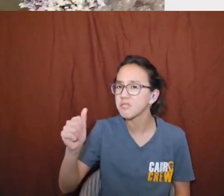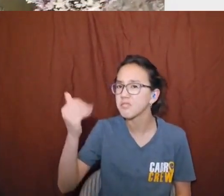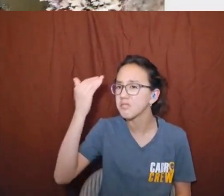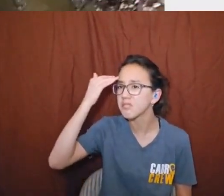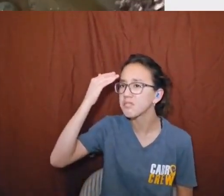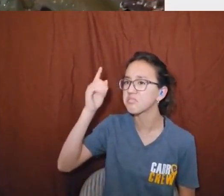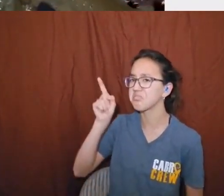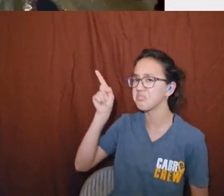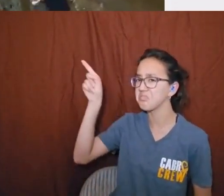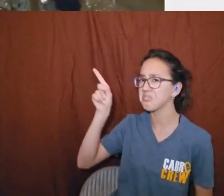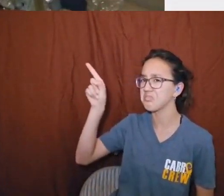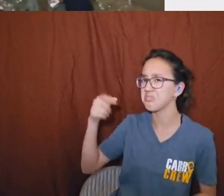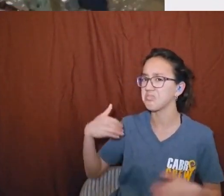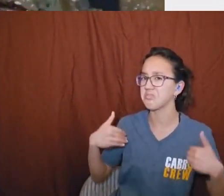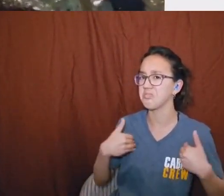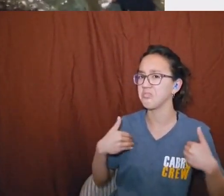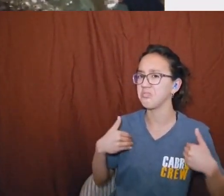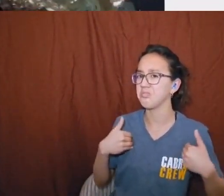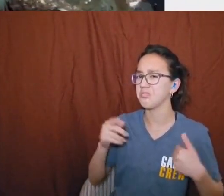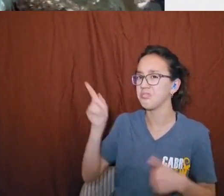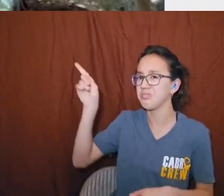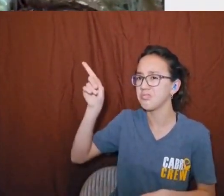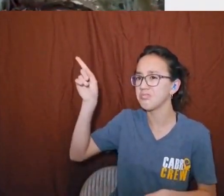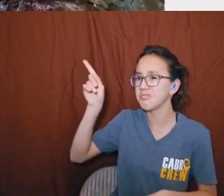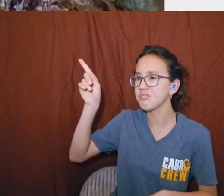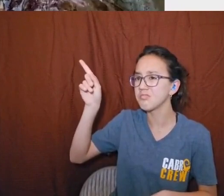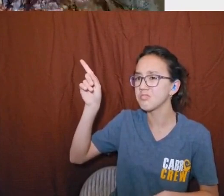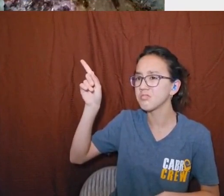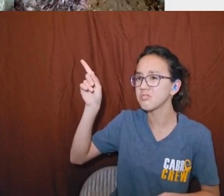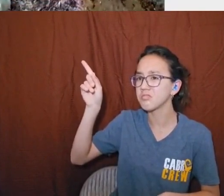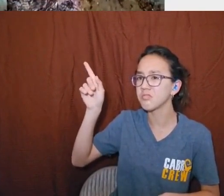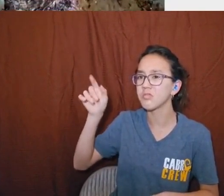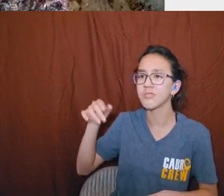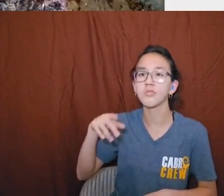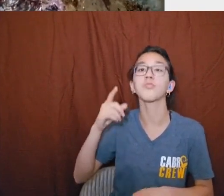Does anyone know what this animal is?